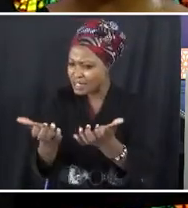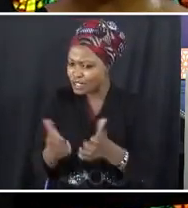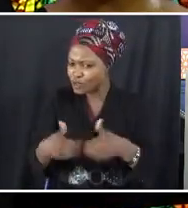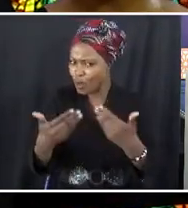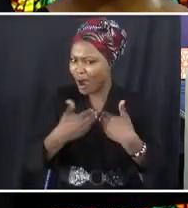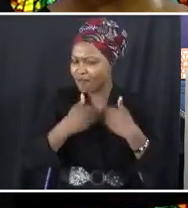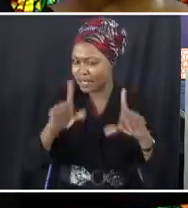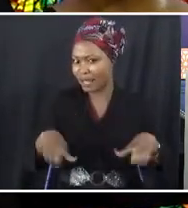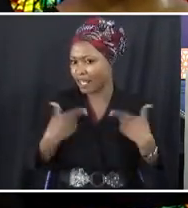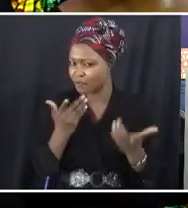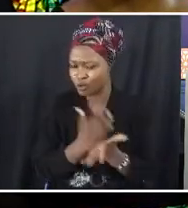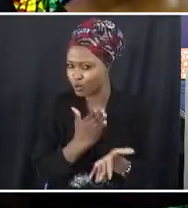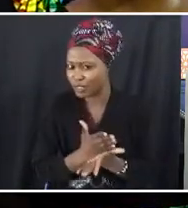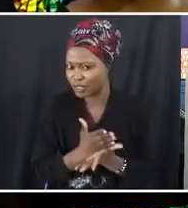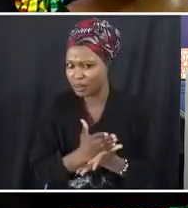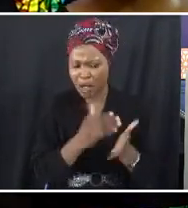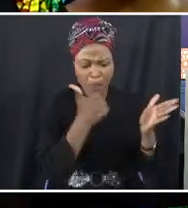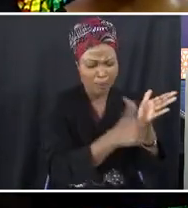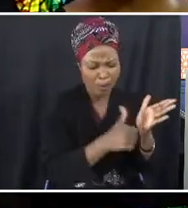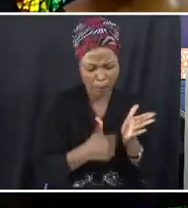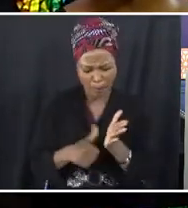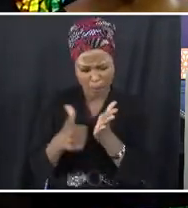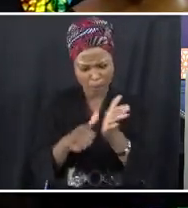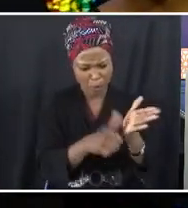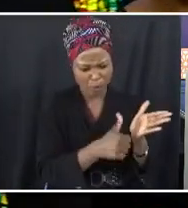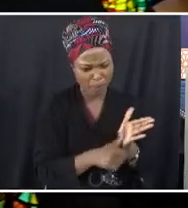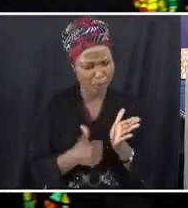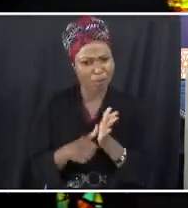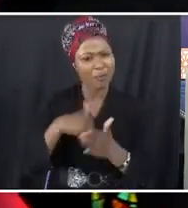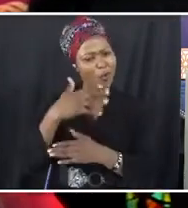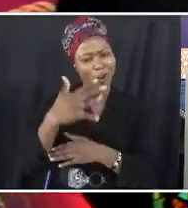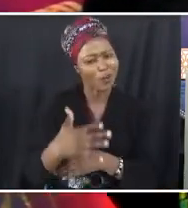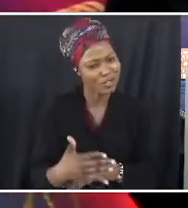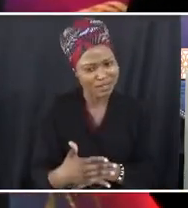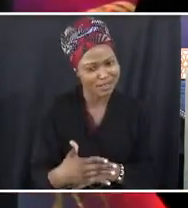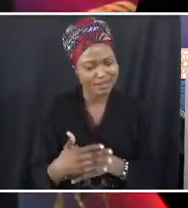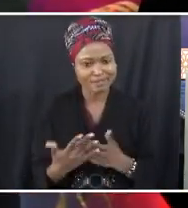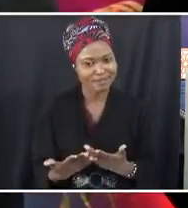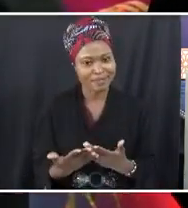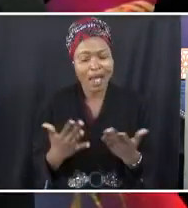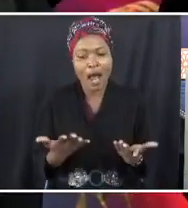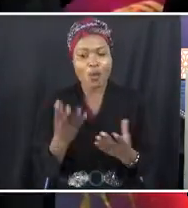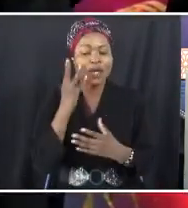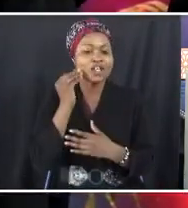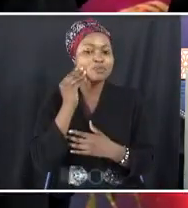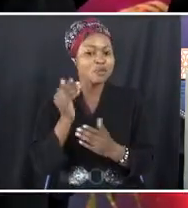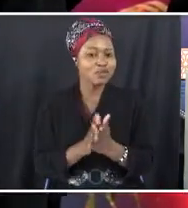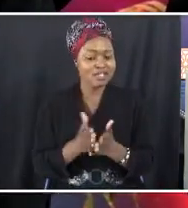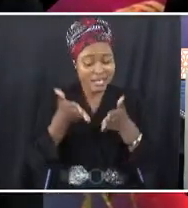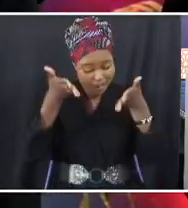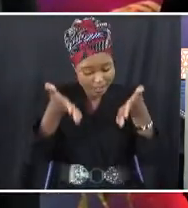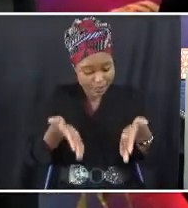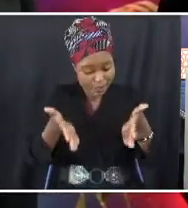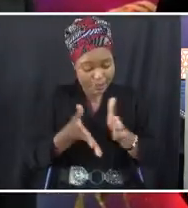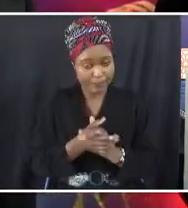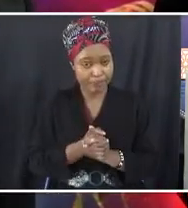Is it all that life was supposed to be? Is it all that life was meant to be as we are experiencing it in the present